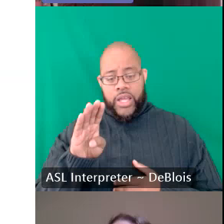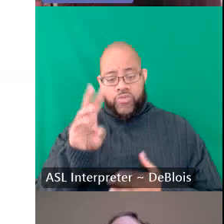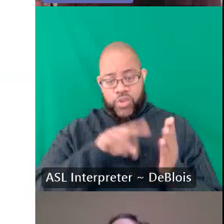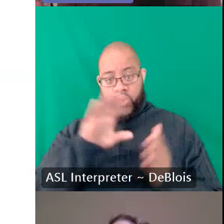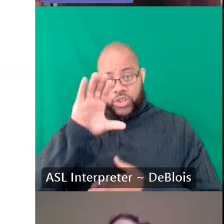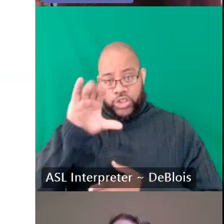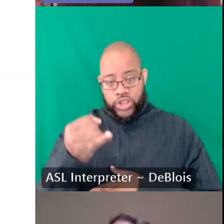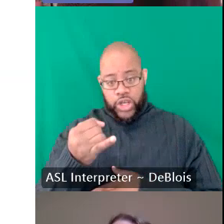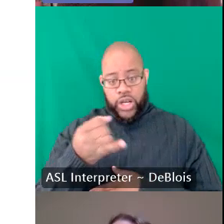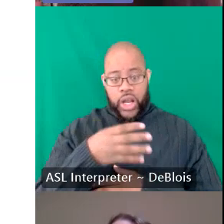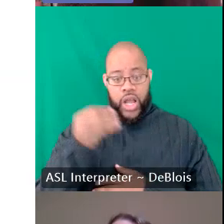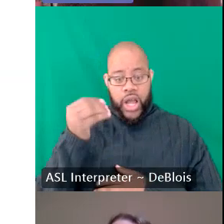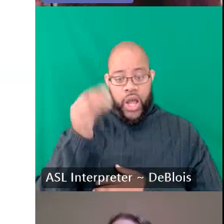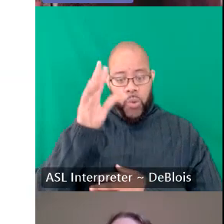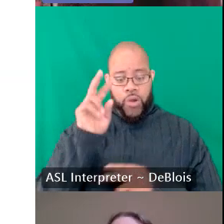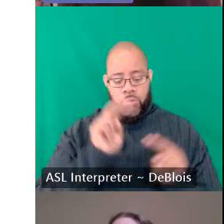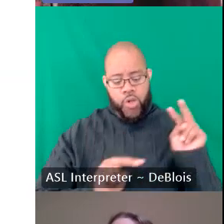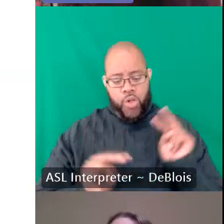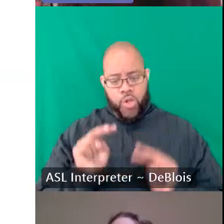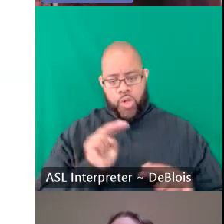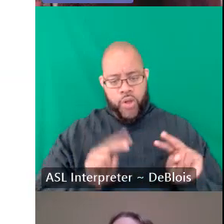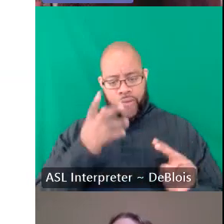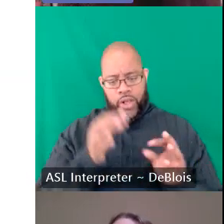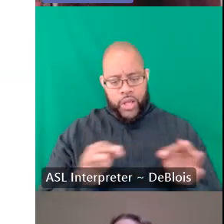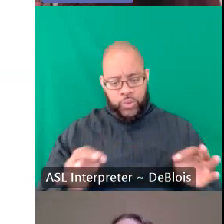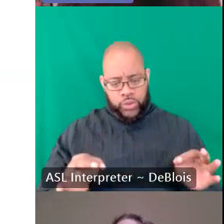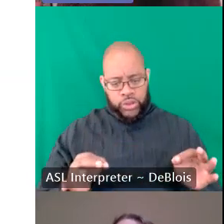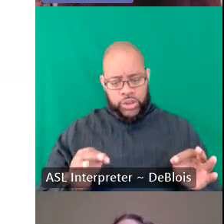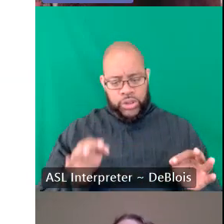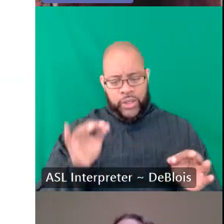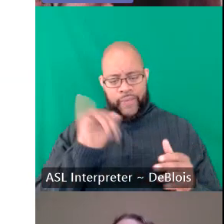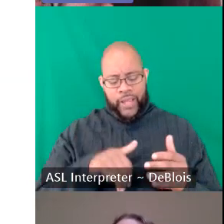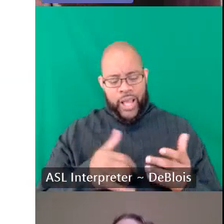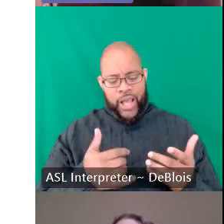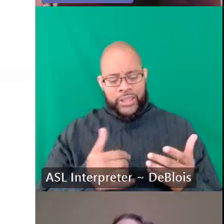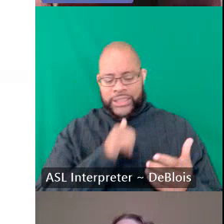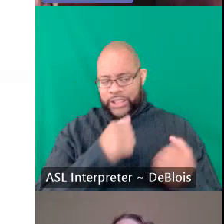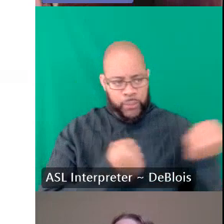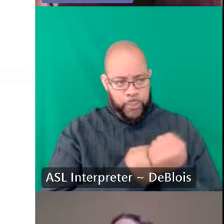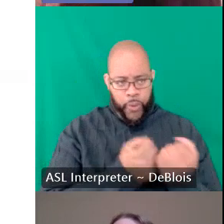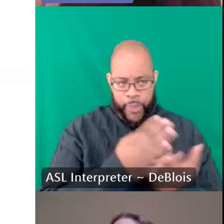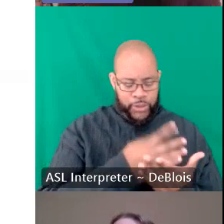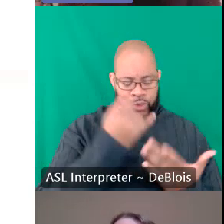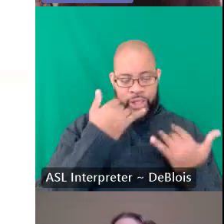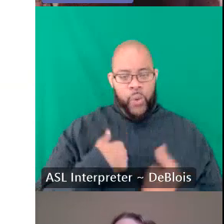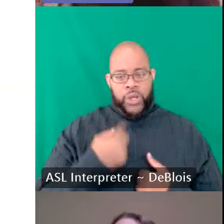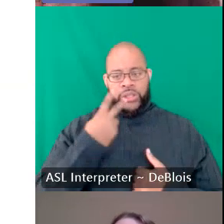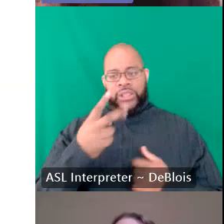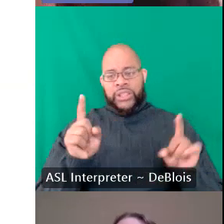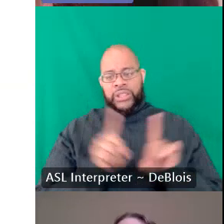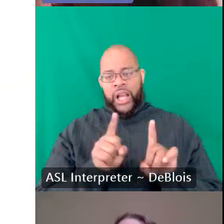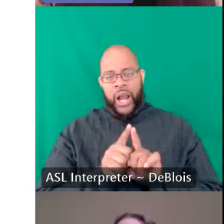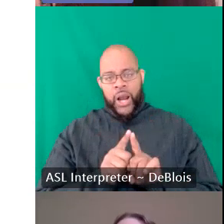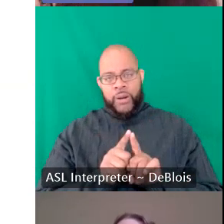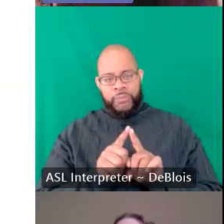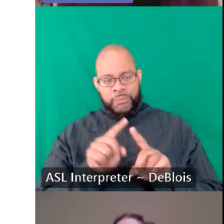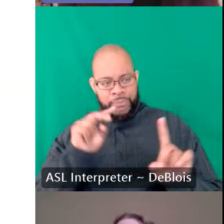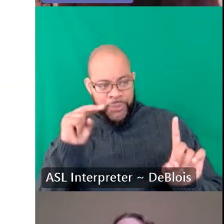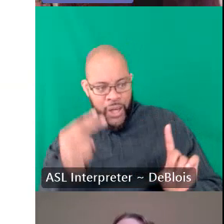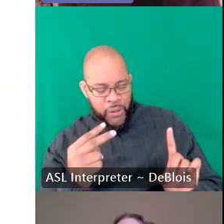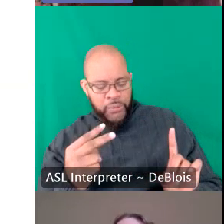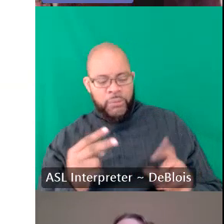be looking out for language that undercuts the budget. So at this point, we're singing from the same sheet of music. Let's all please